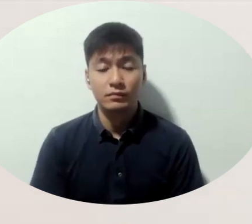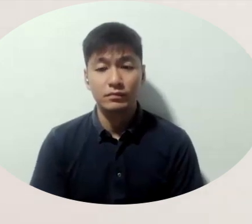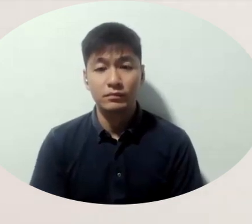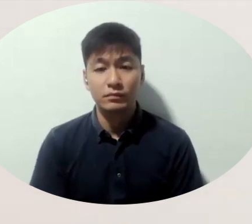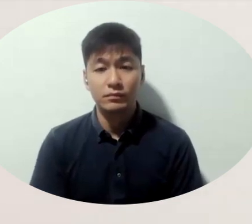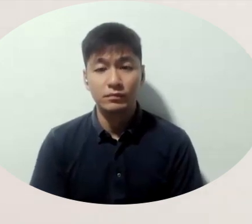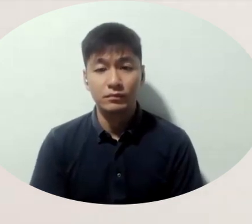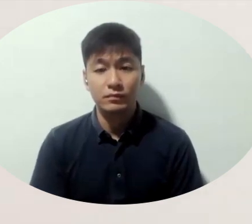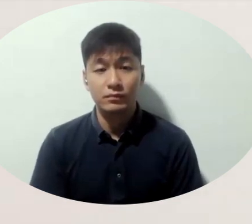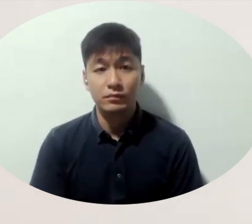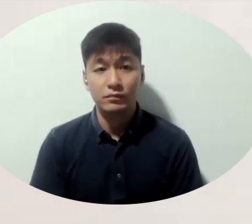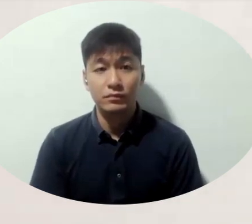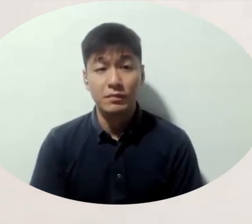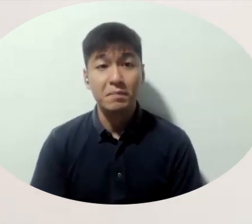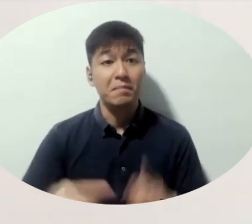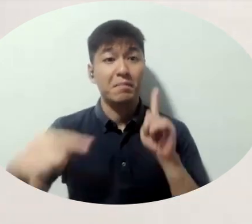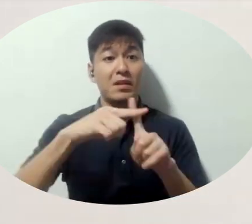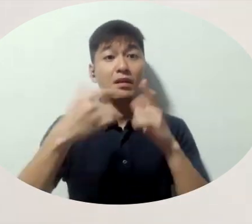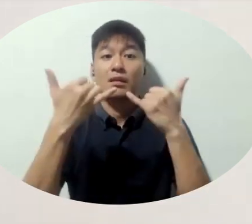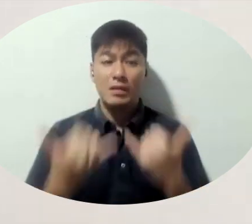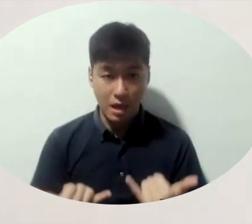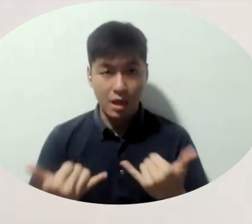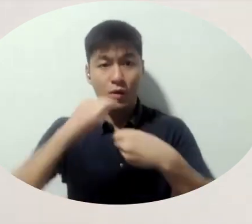neurodegenerative diseases that you could live with